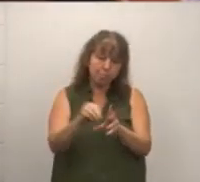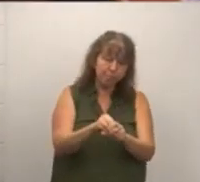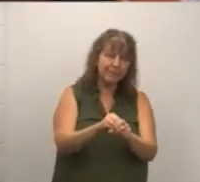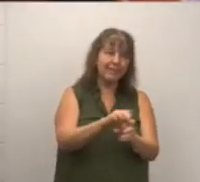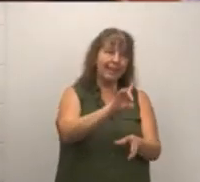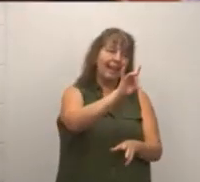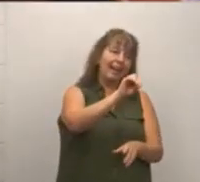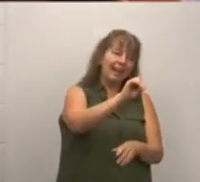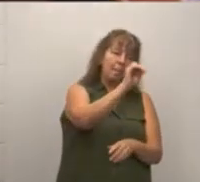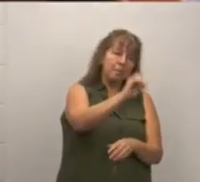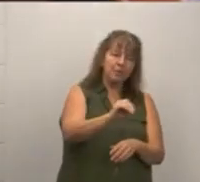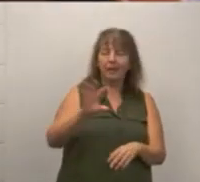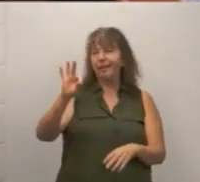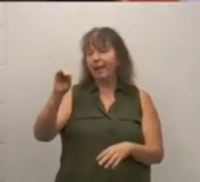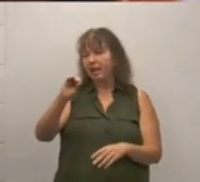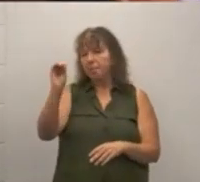schools.